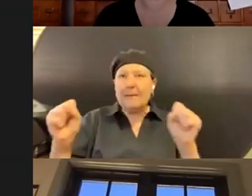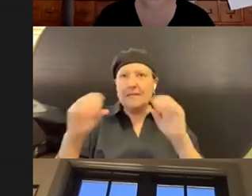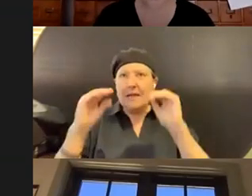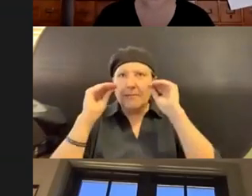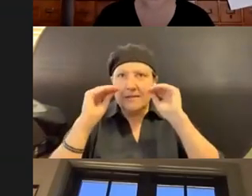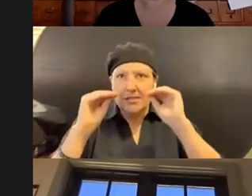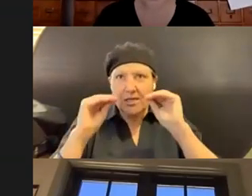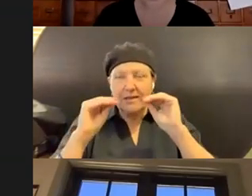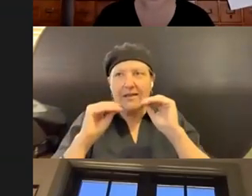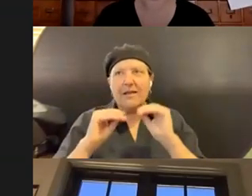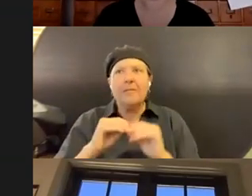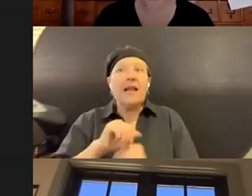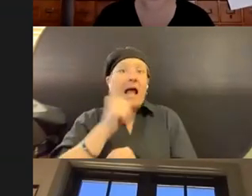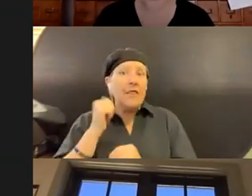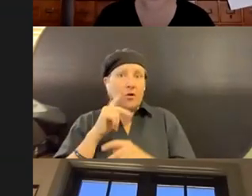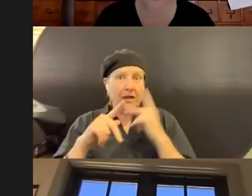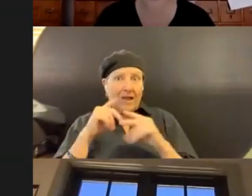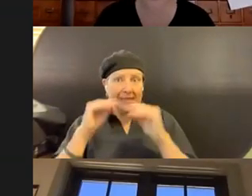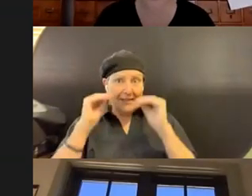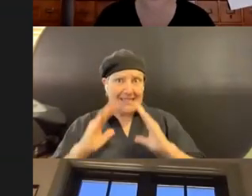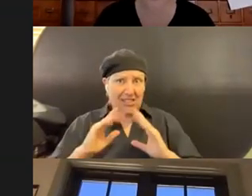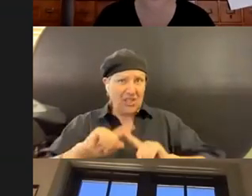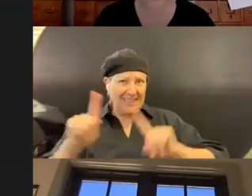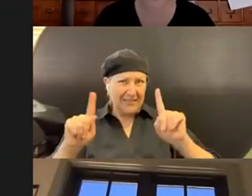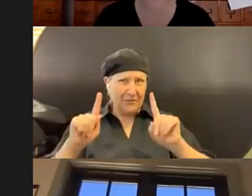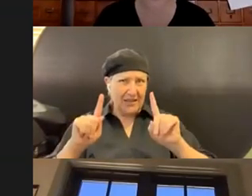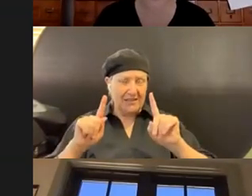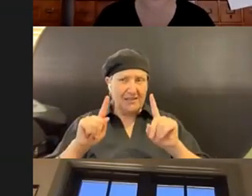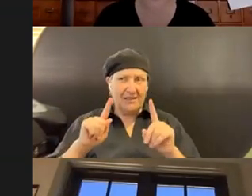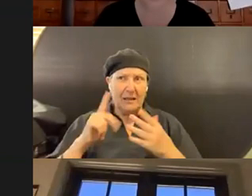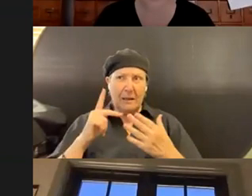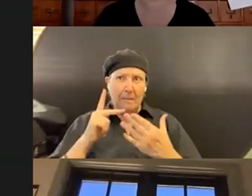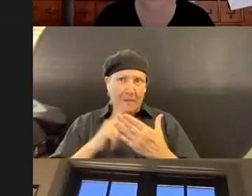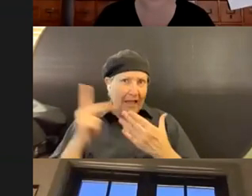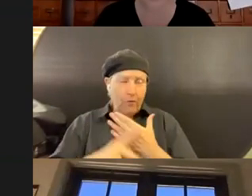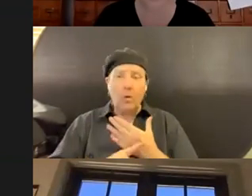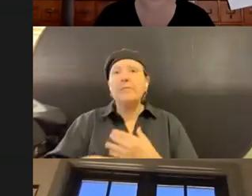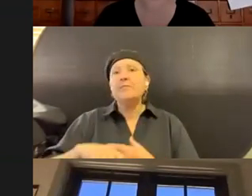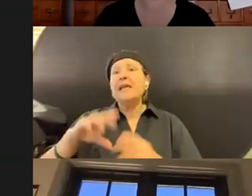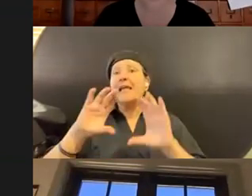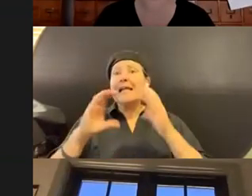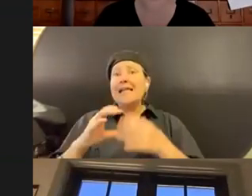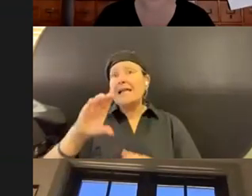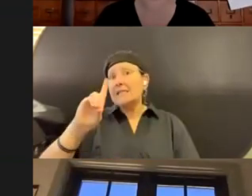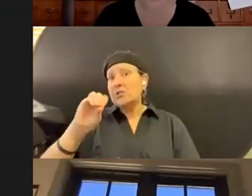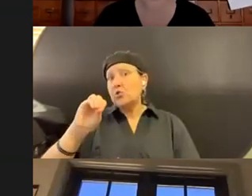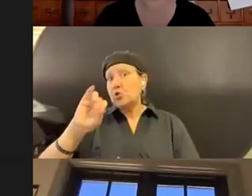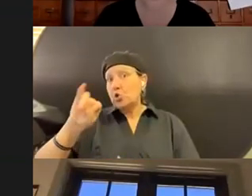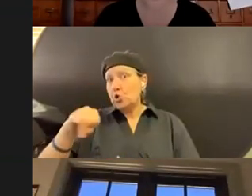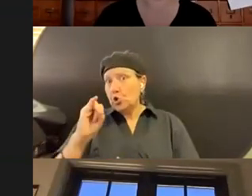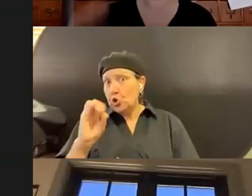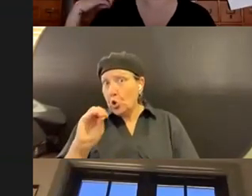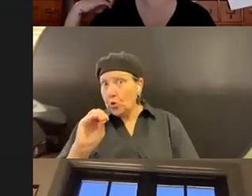different platforms. Will Class Dojo be used again? Depending on the teacher, it is one of the platforms they